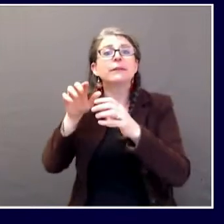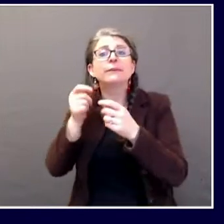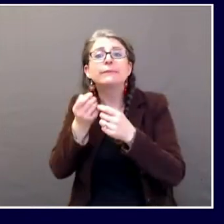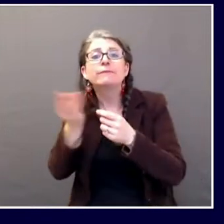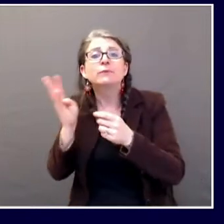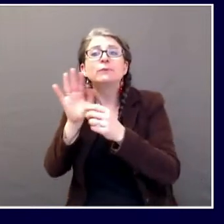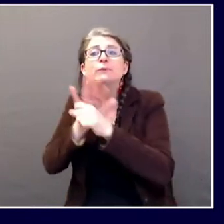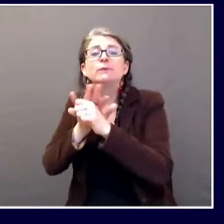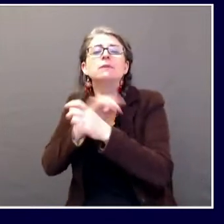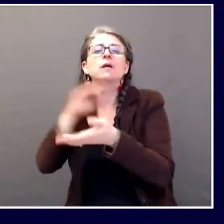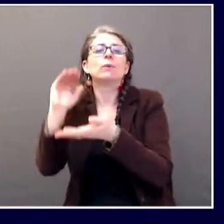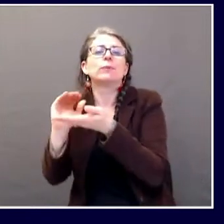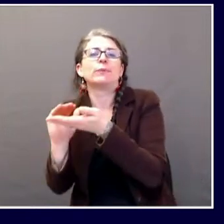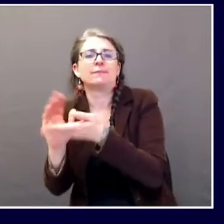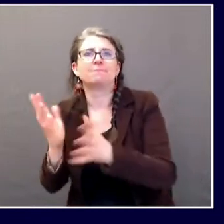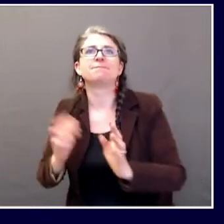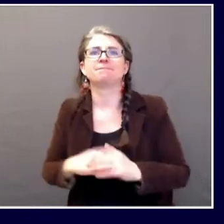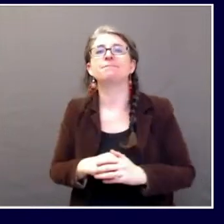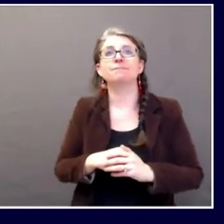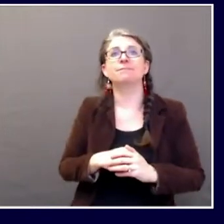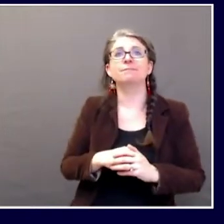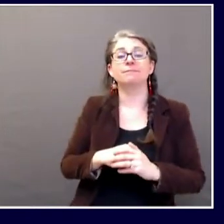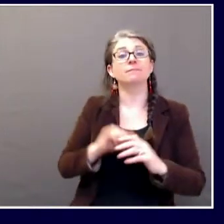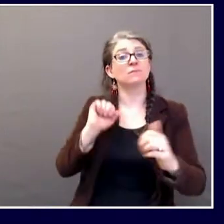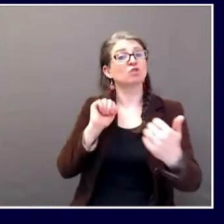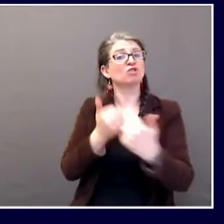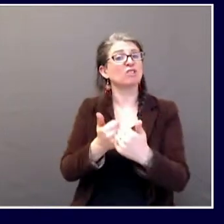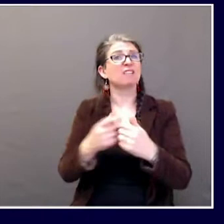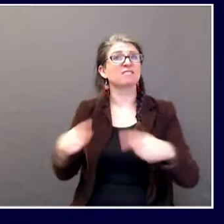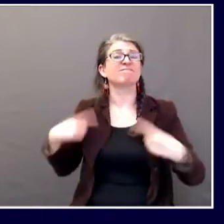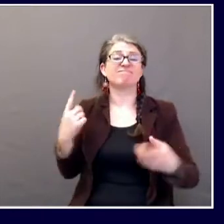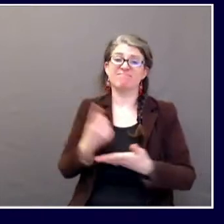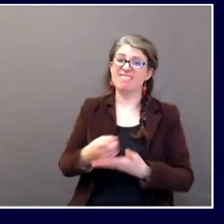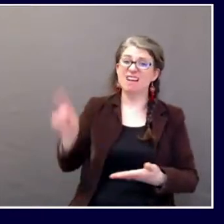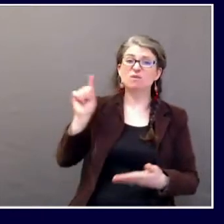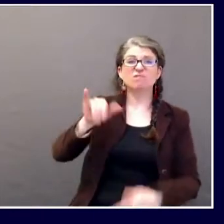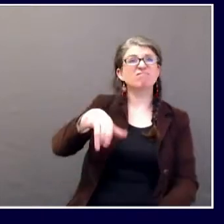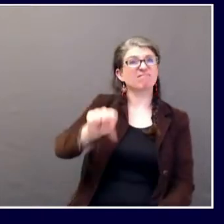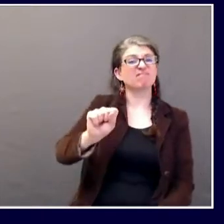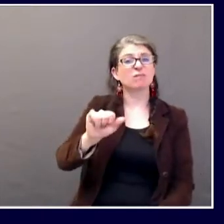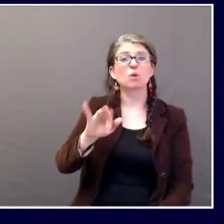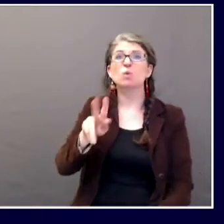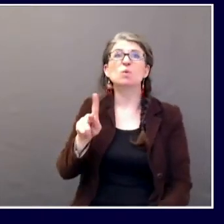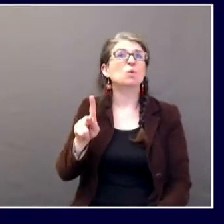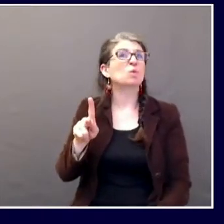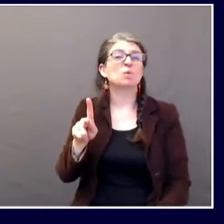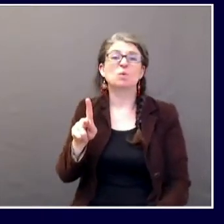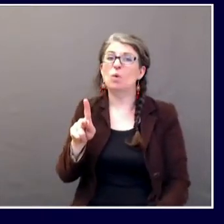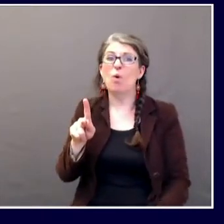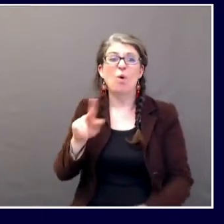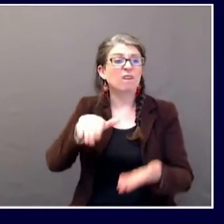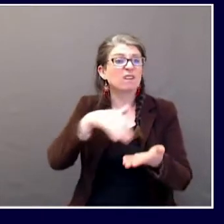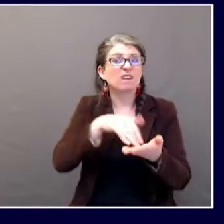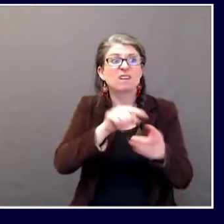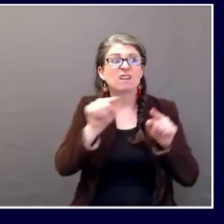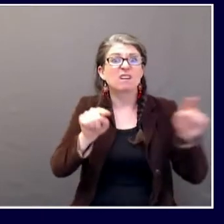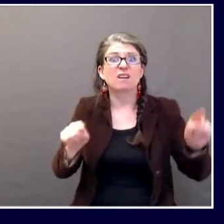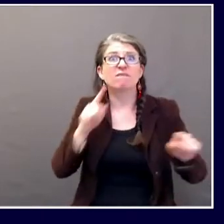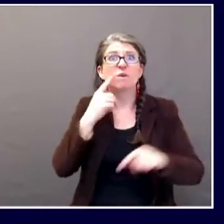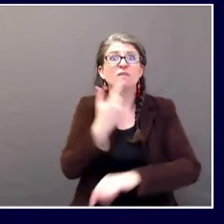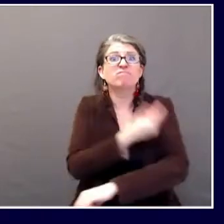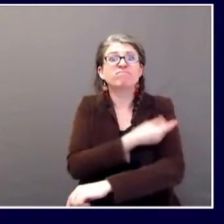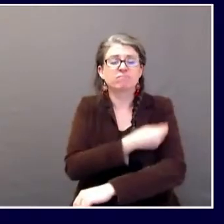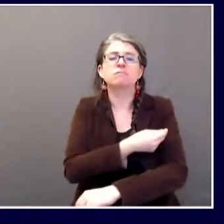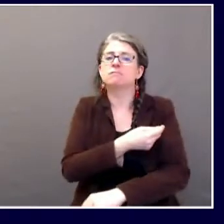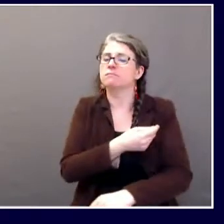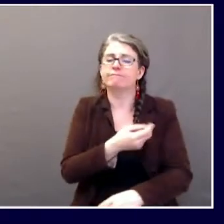was in the prior week. We hope to be able to keep that trend up as well. Given that it accounts for 16% of Maine's population, we